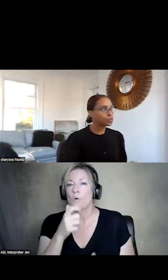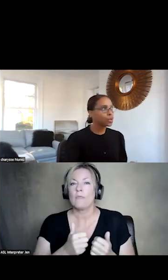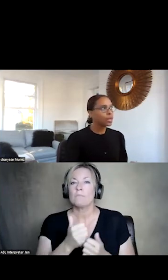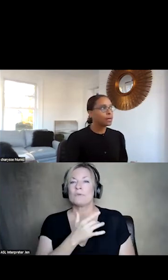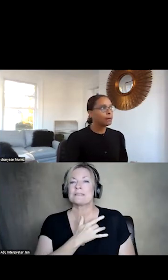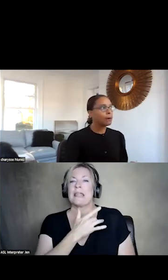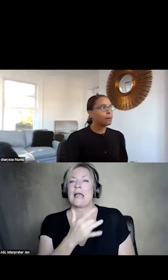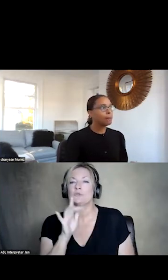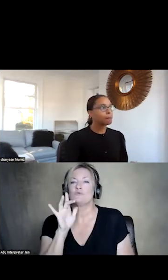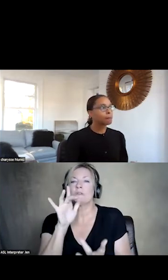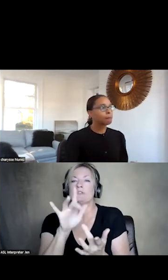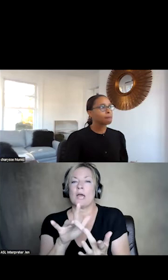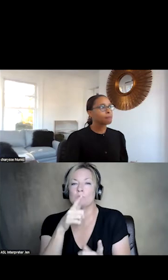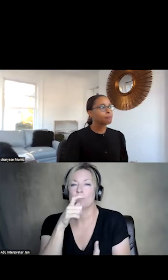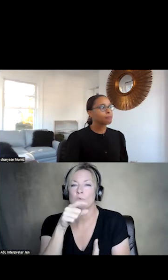out to?